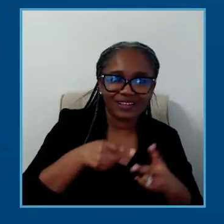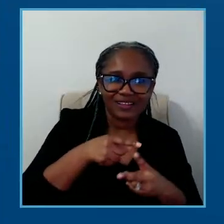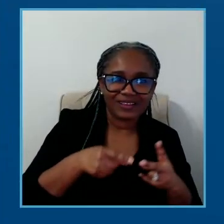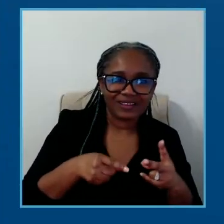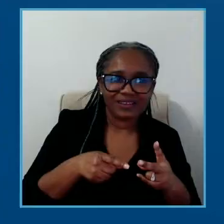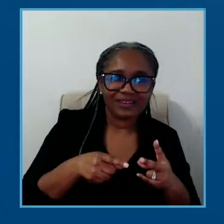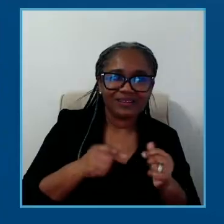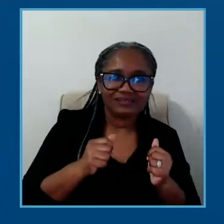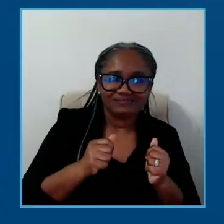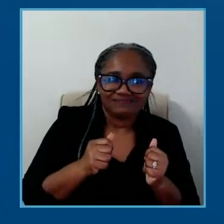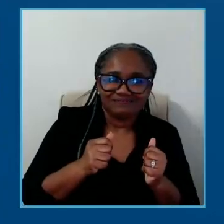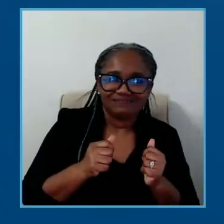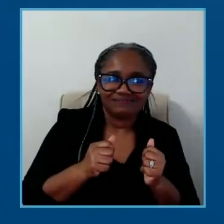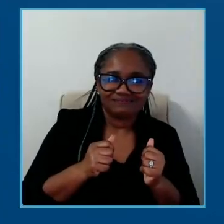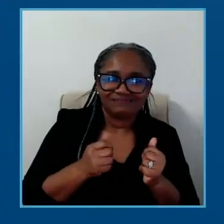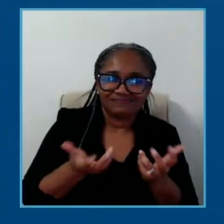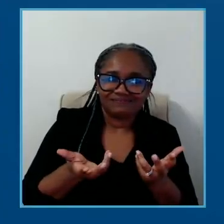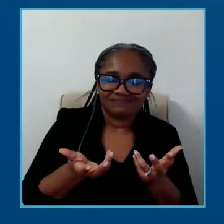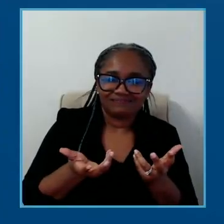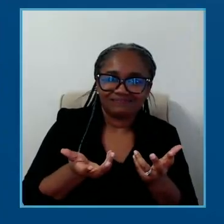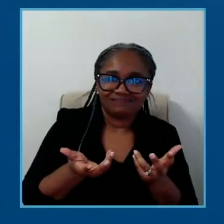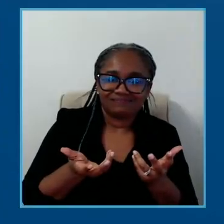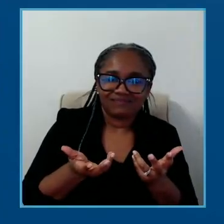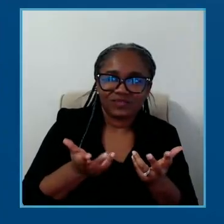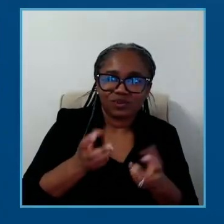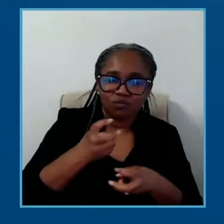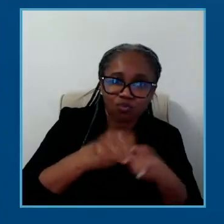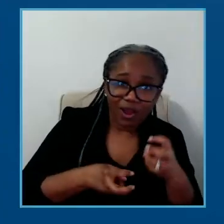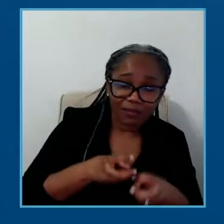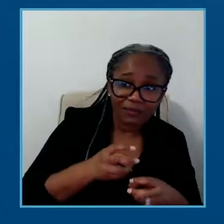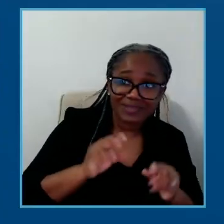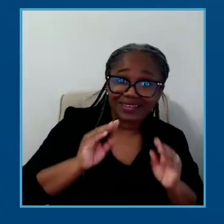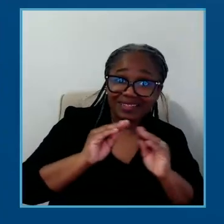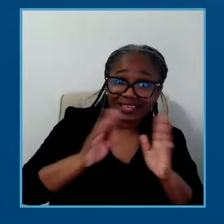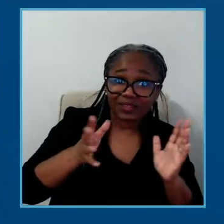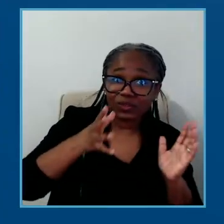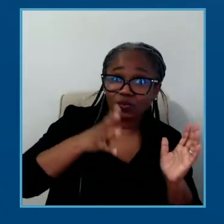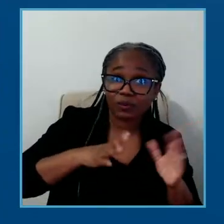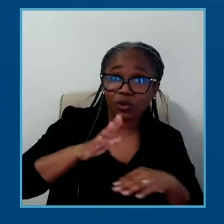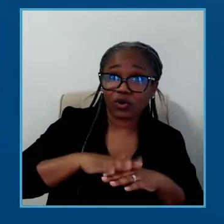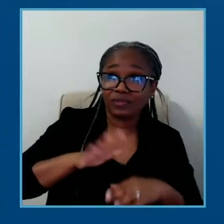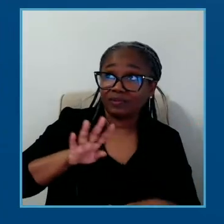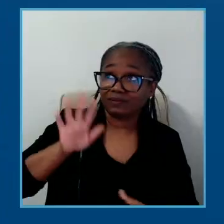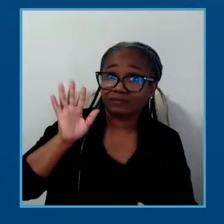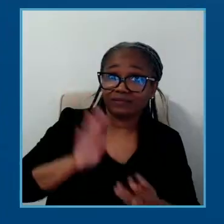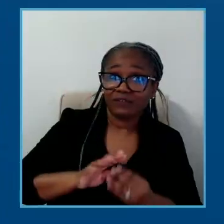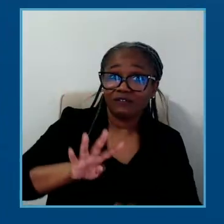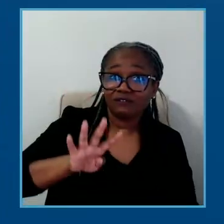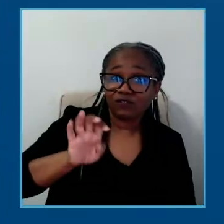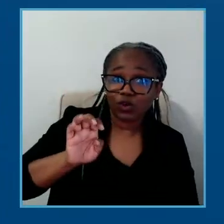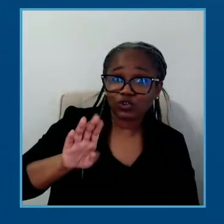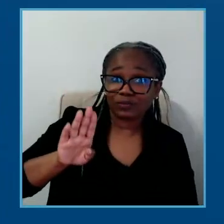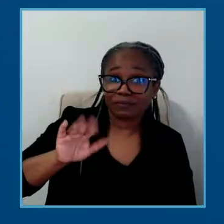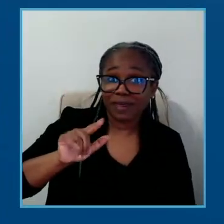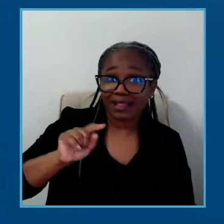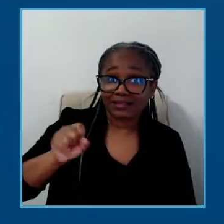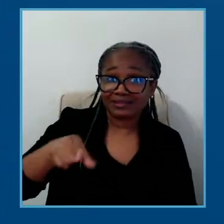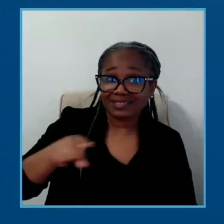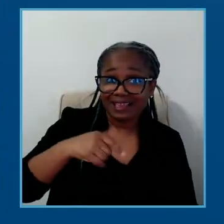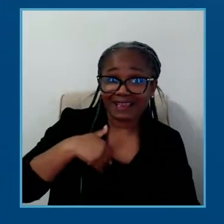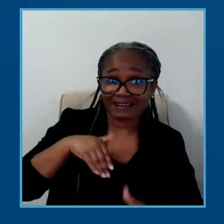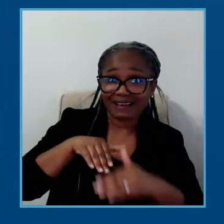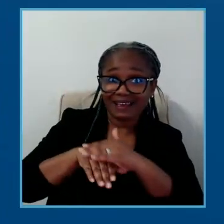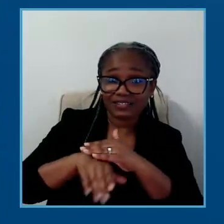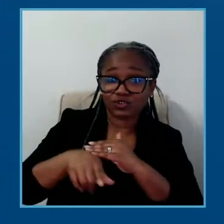here, clearly, the women on the 400 ballots they had access to